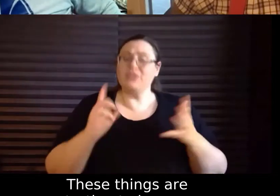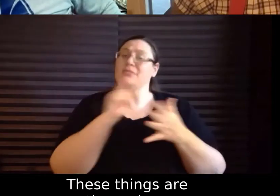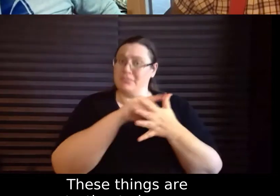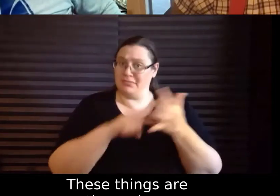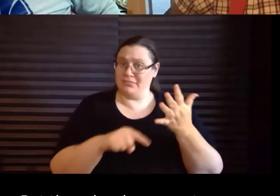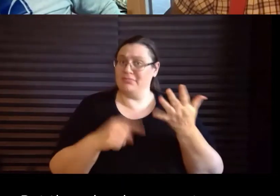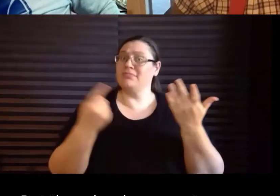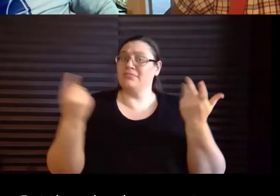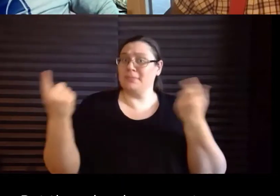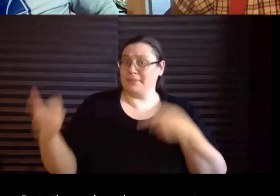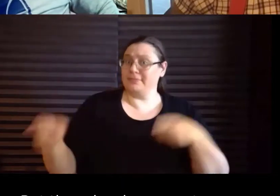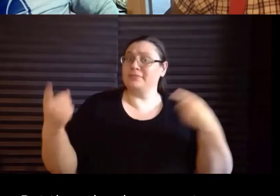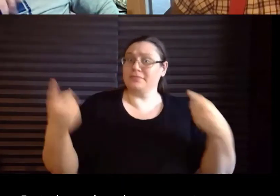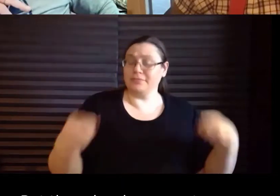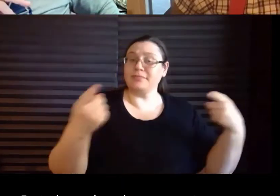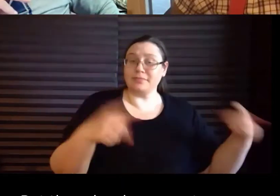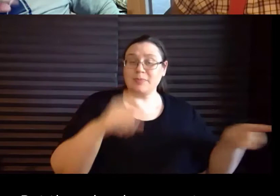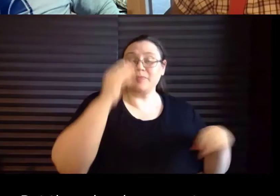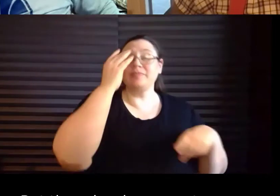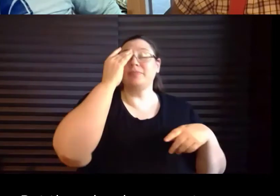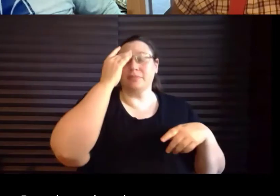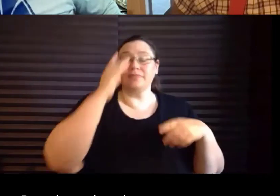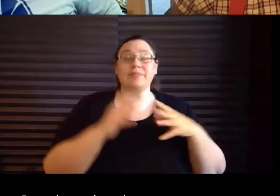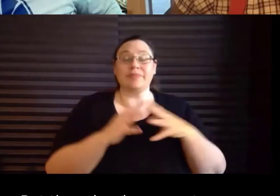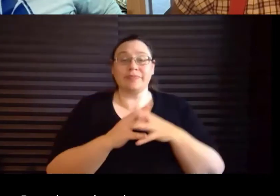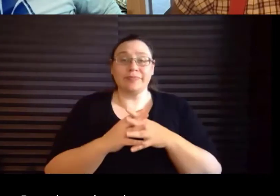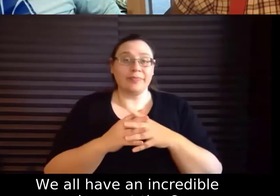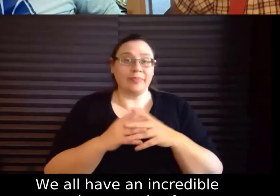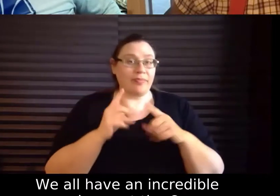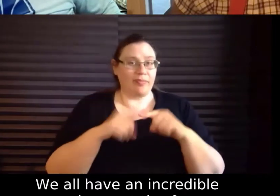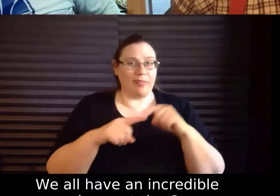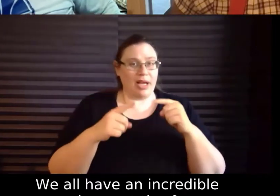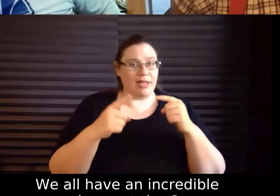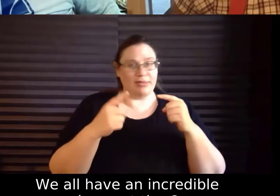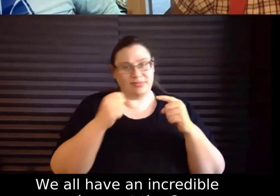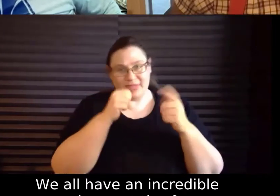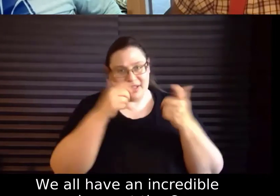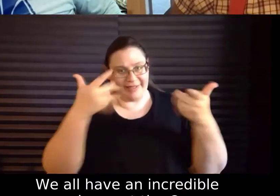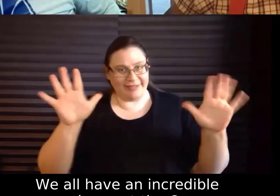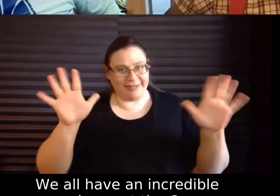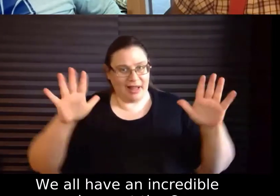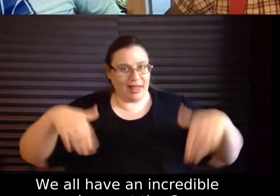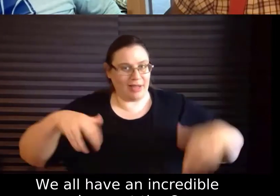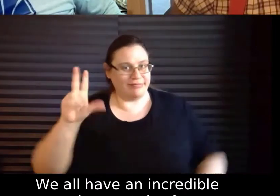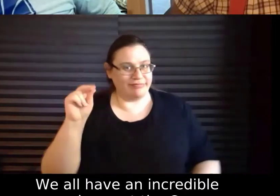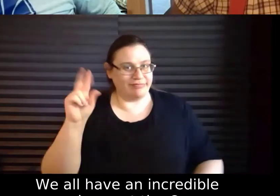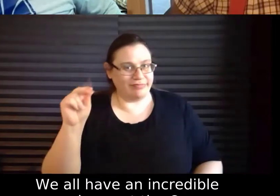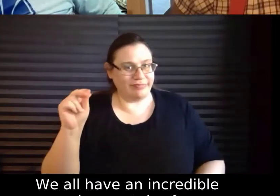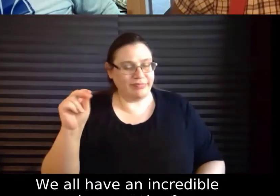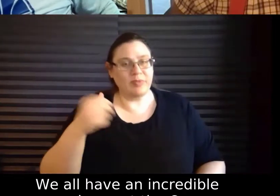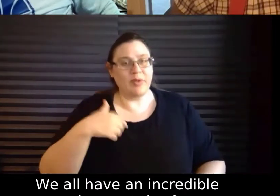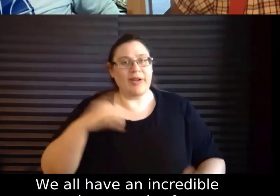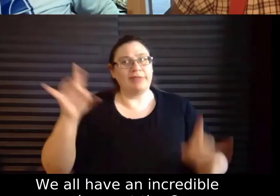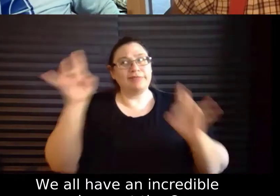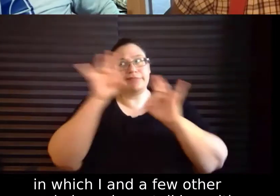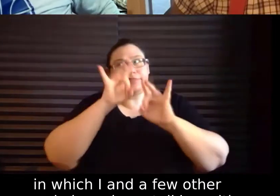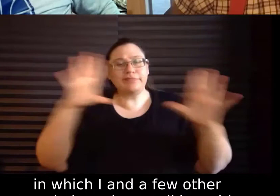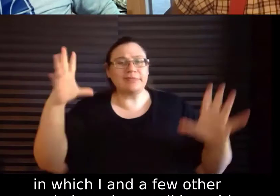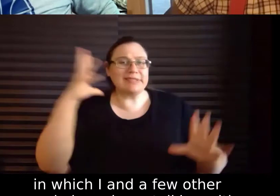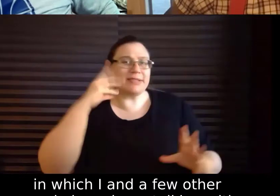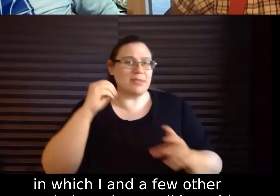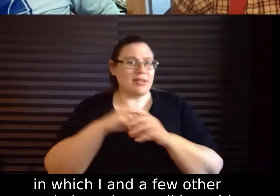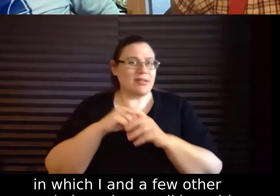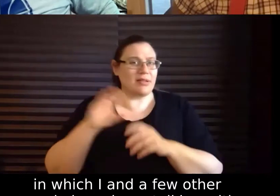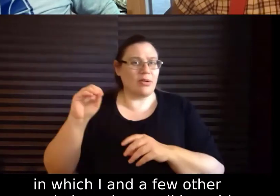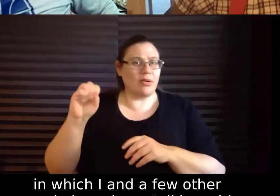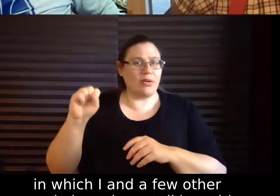happen, but there's a long way to go. I mean, we all had an incredible experience at the Oscars, and